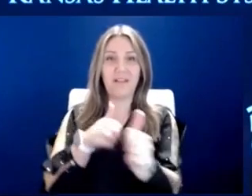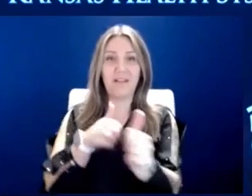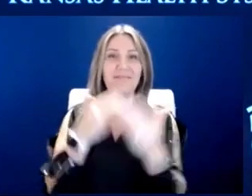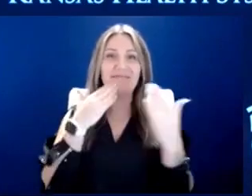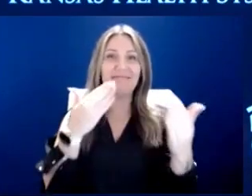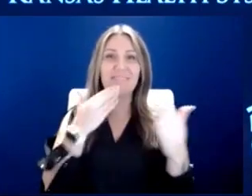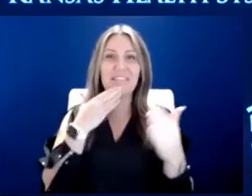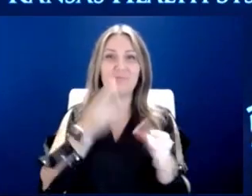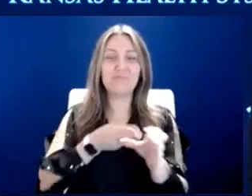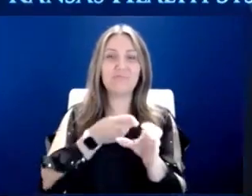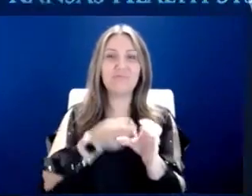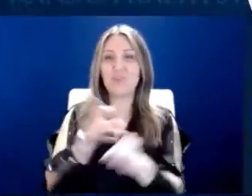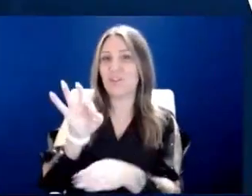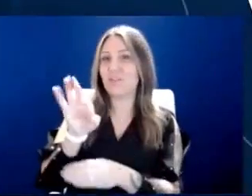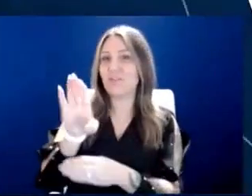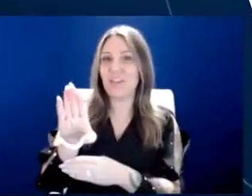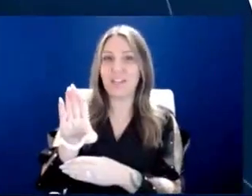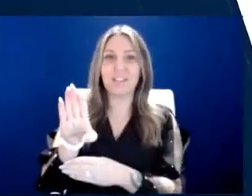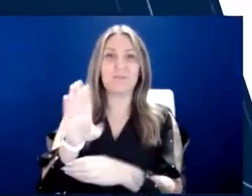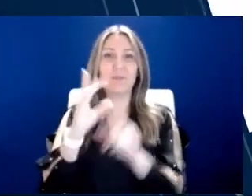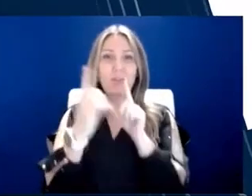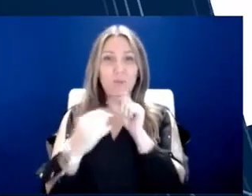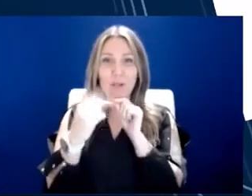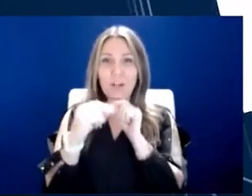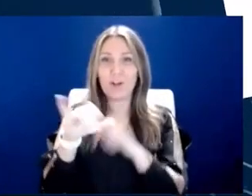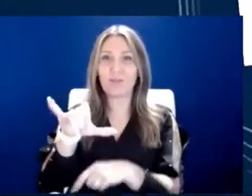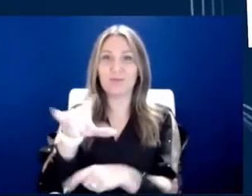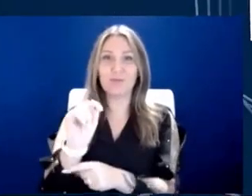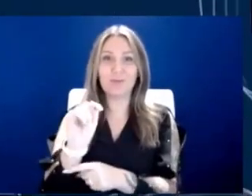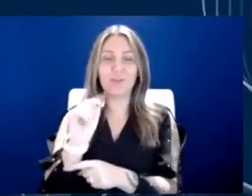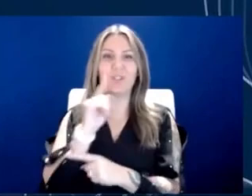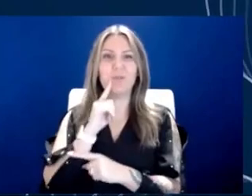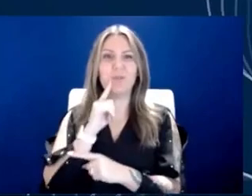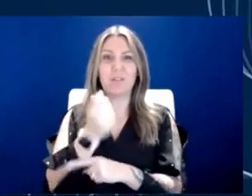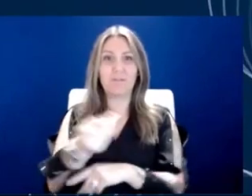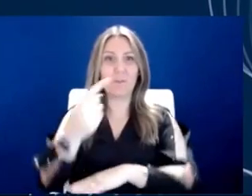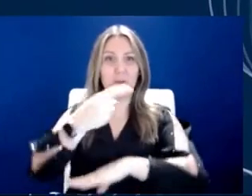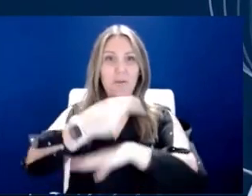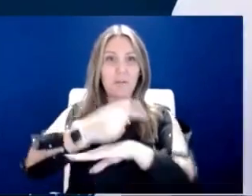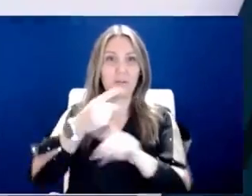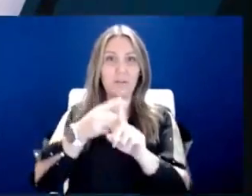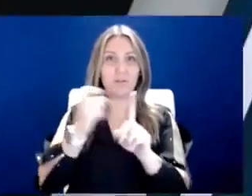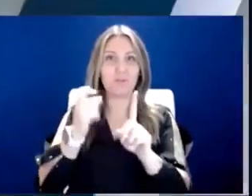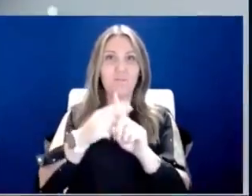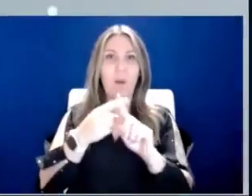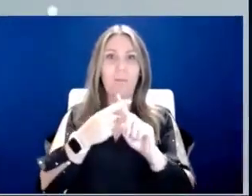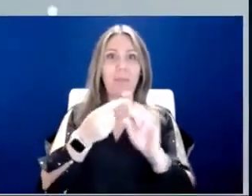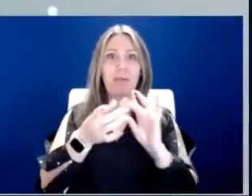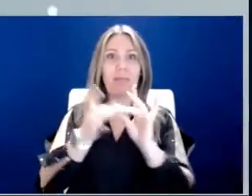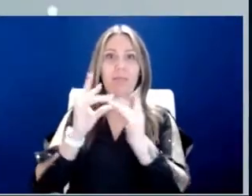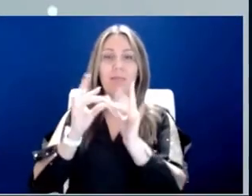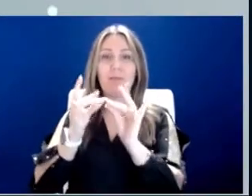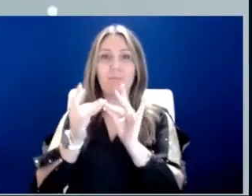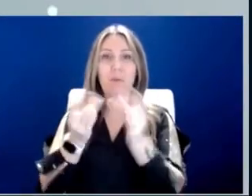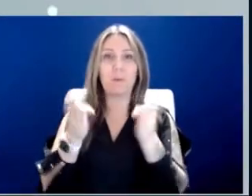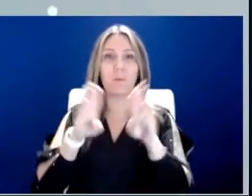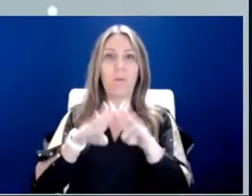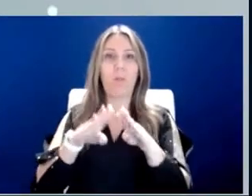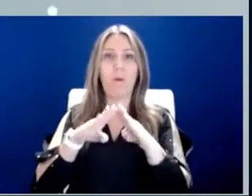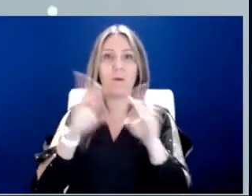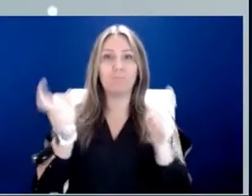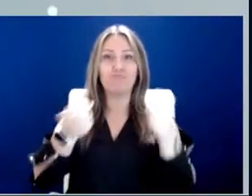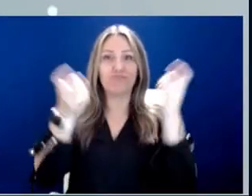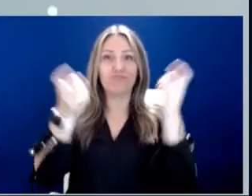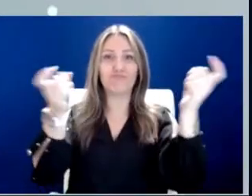We are just days away from the Olympic closing ceremonies. U.S. has won 7 gold medals, 18 medals